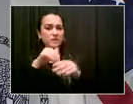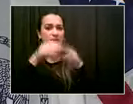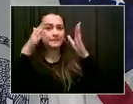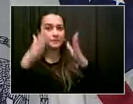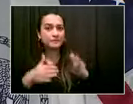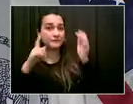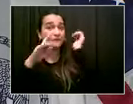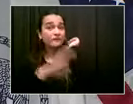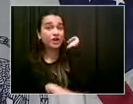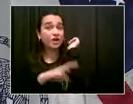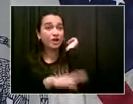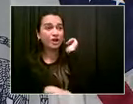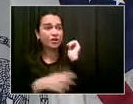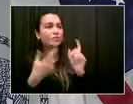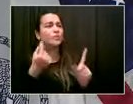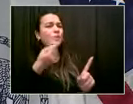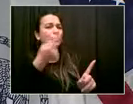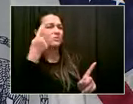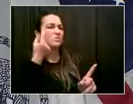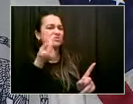deeply is my experience as a parent.